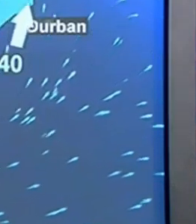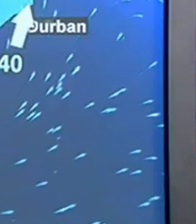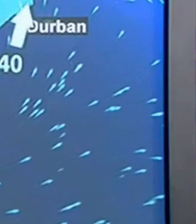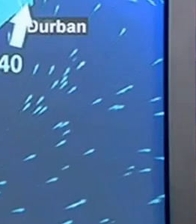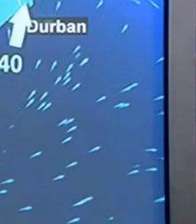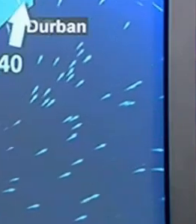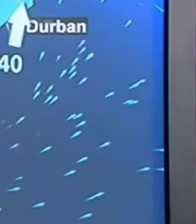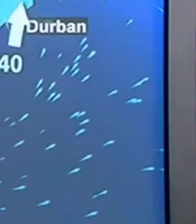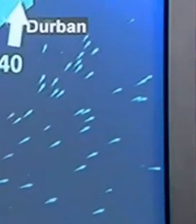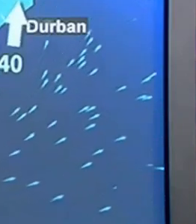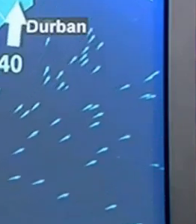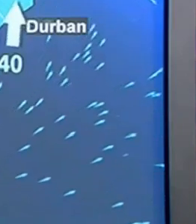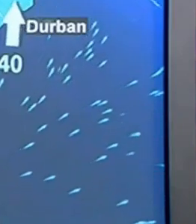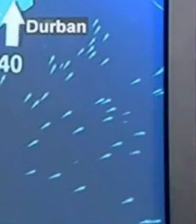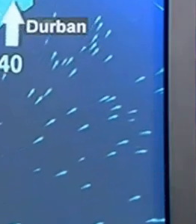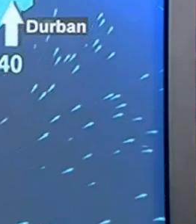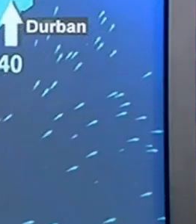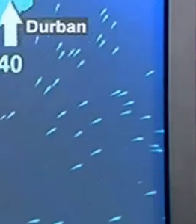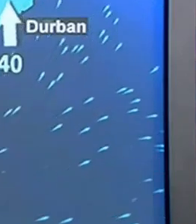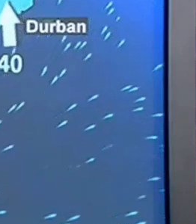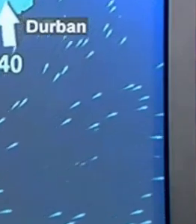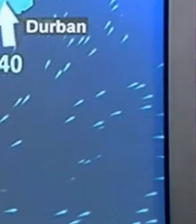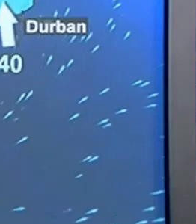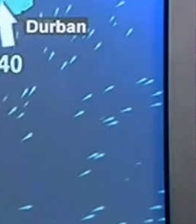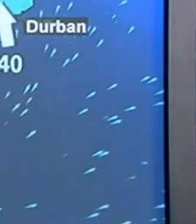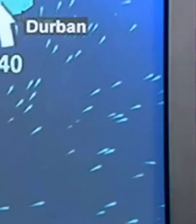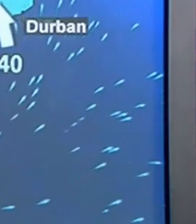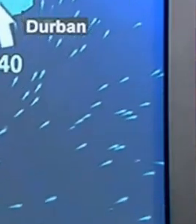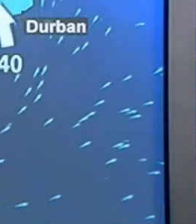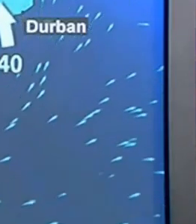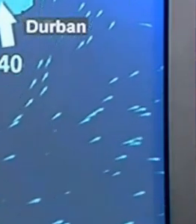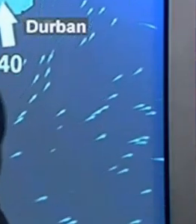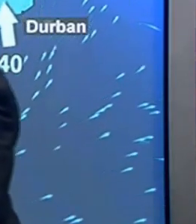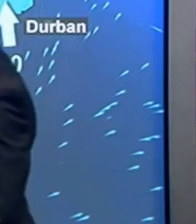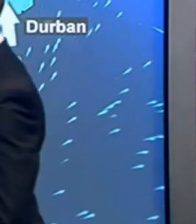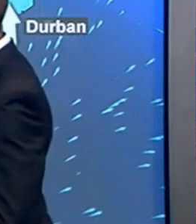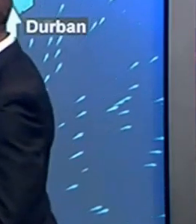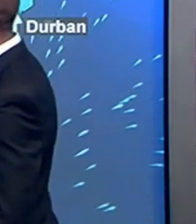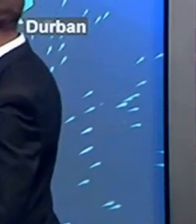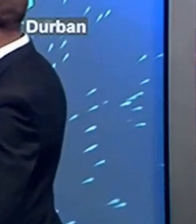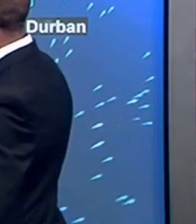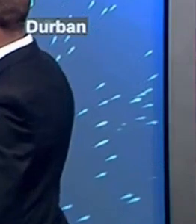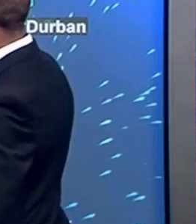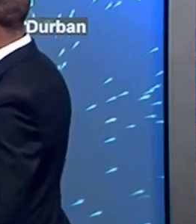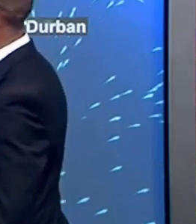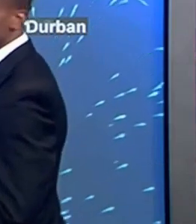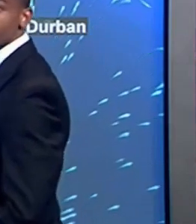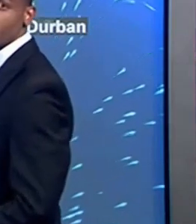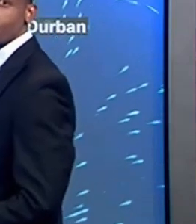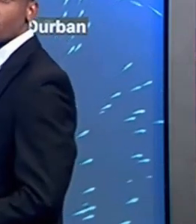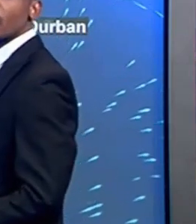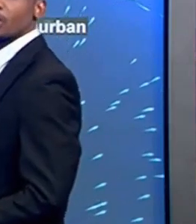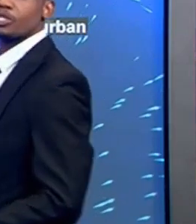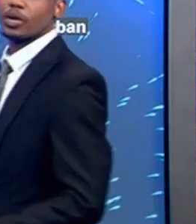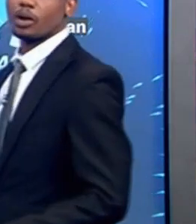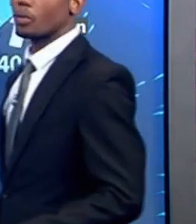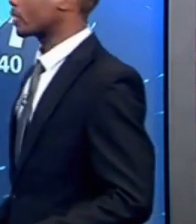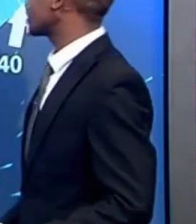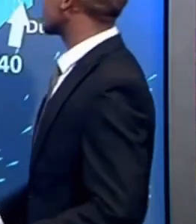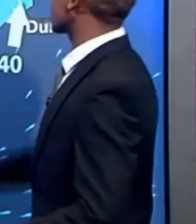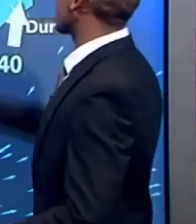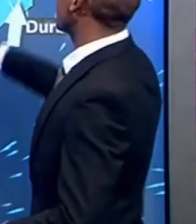a ka go lebo ge thobela re lebelele kakanyo ya bosobosego bjalo hono di kgonagalo tša mario makabakabana ka kwagola motsekapa diperesente tše 30 tša dipula re lebetse